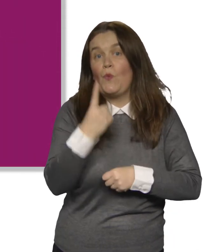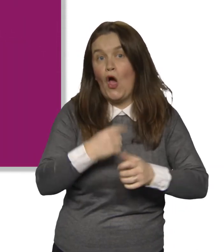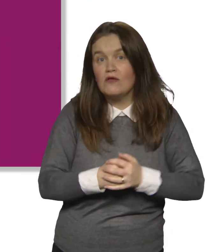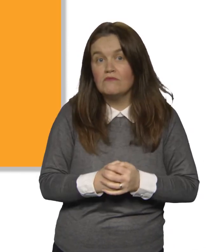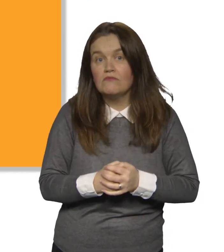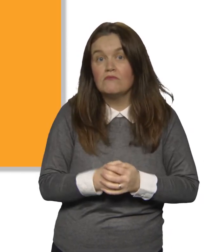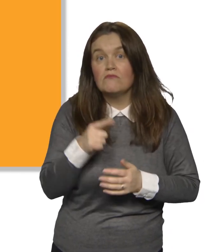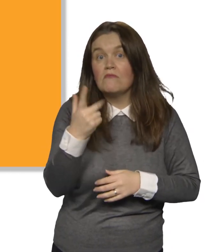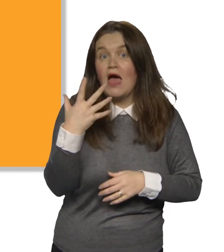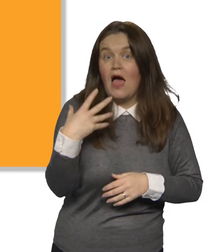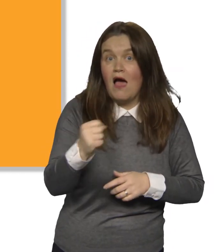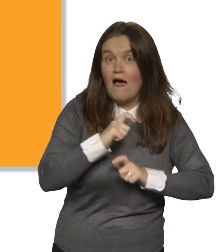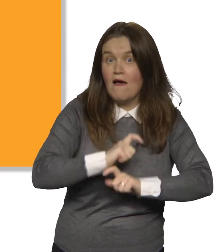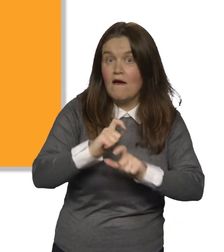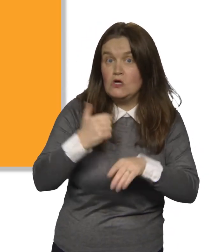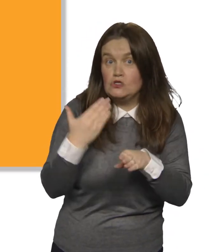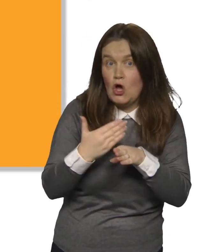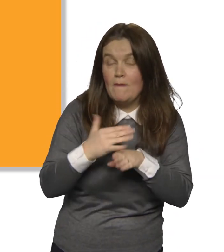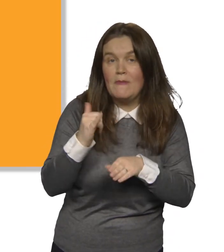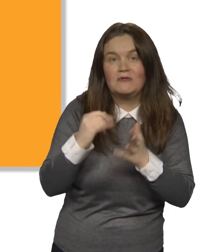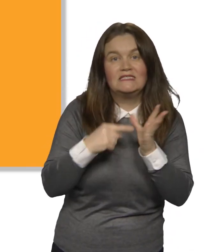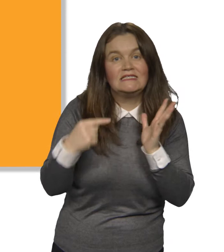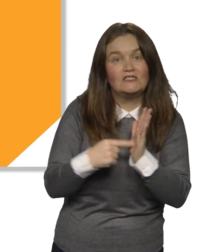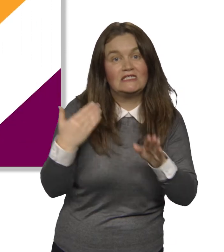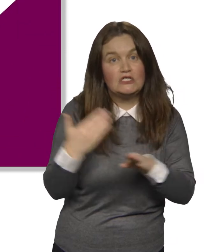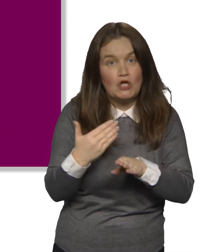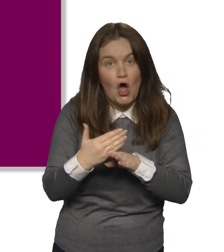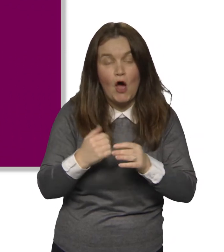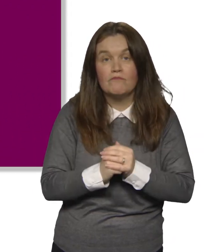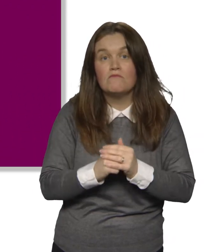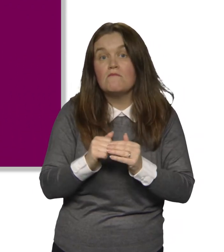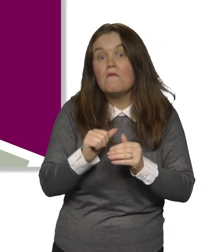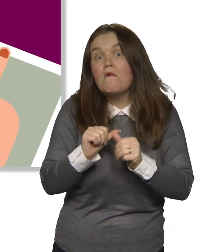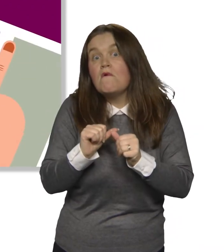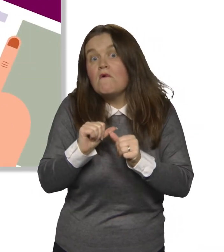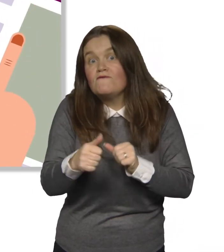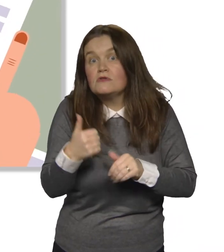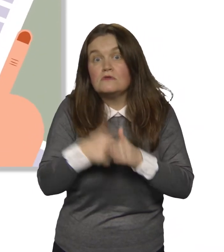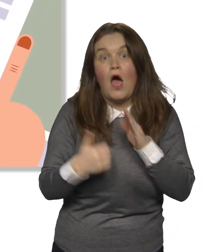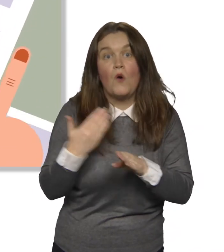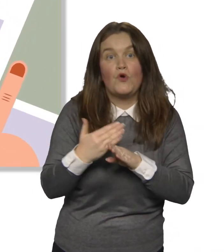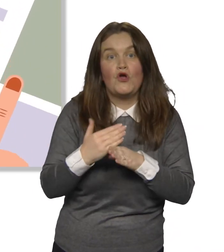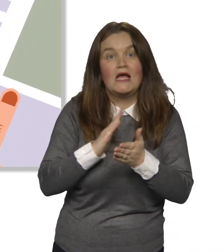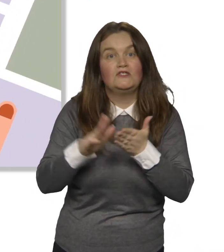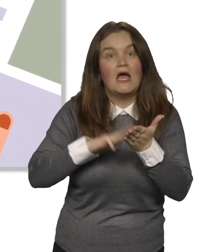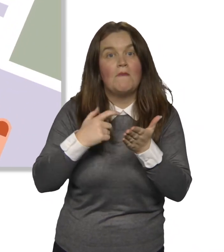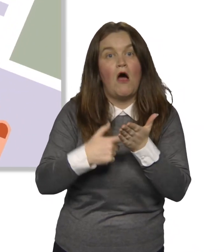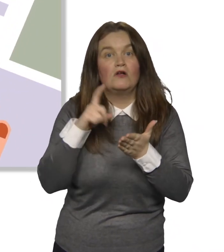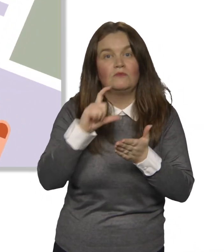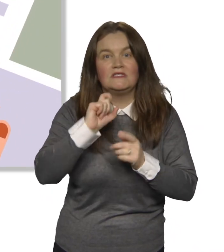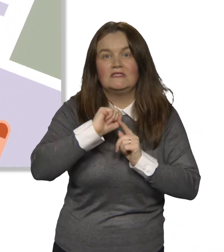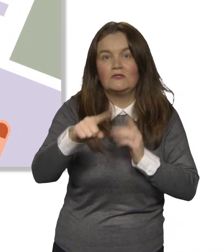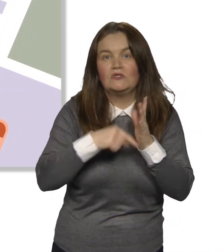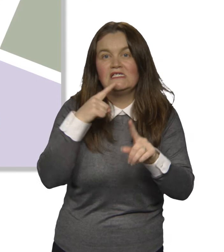Situation 1. You've got an ongoing job. Maybe it's a Saturday job. Soon after you start work, HMRC will send you a tax